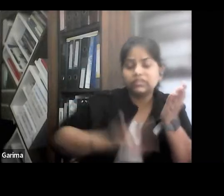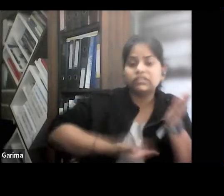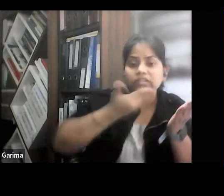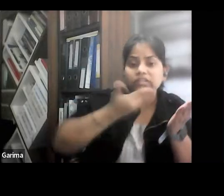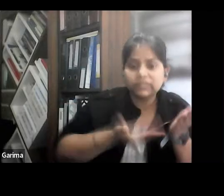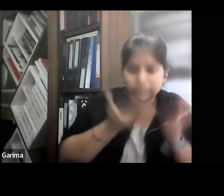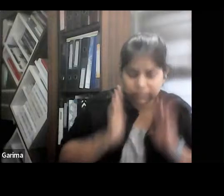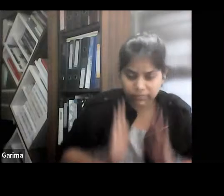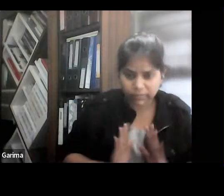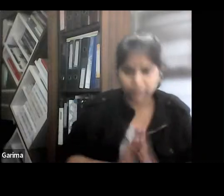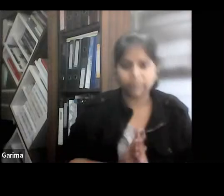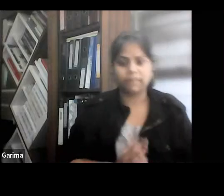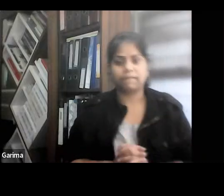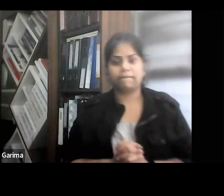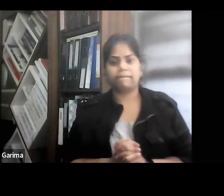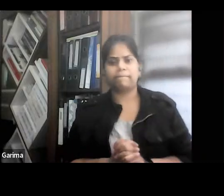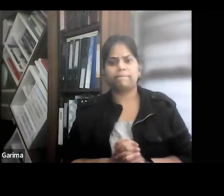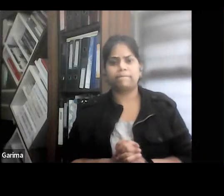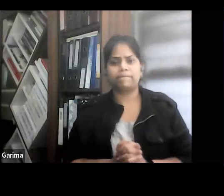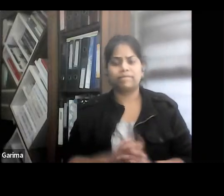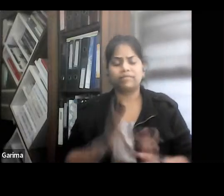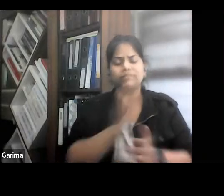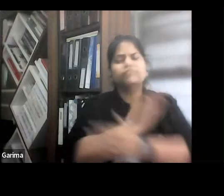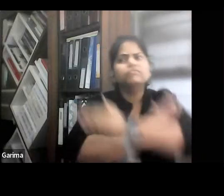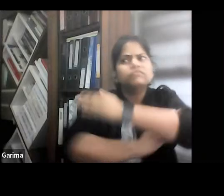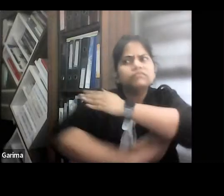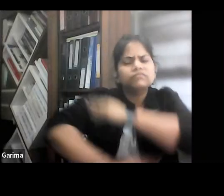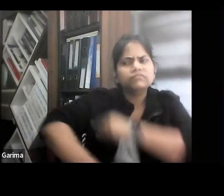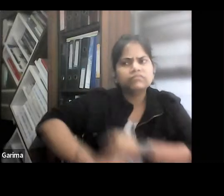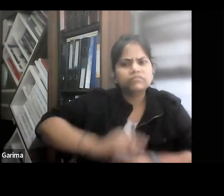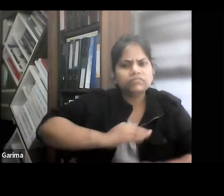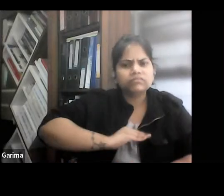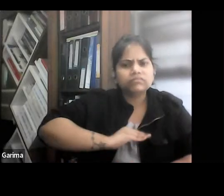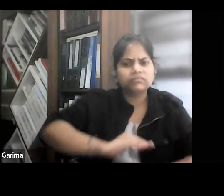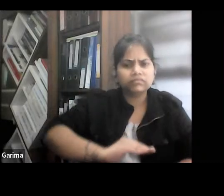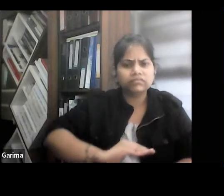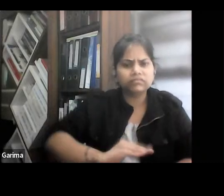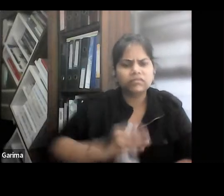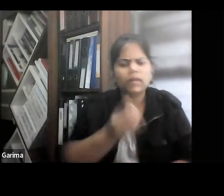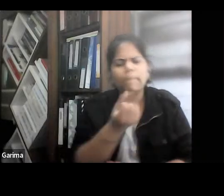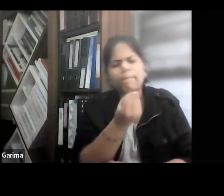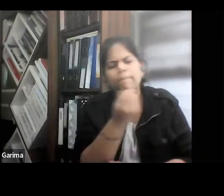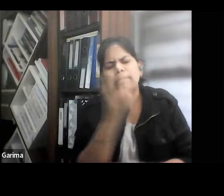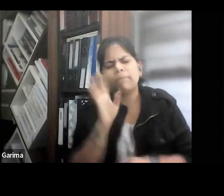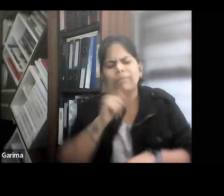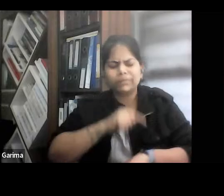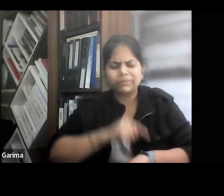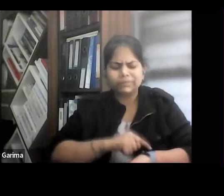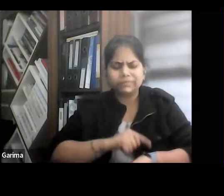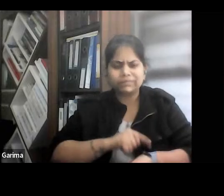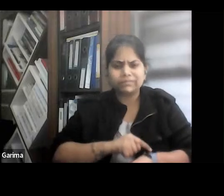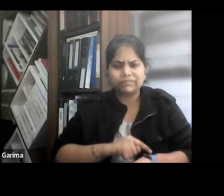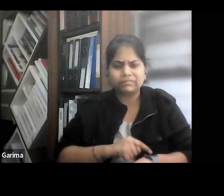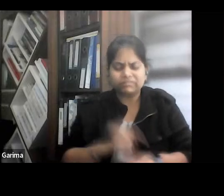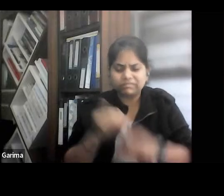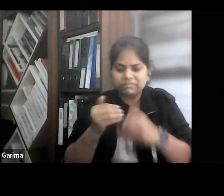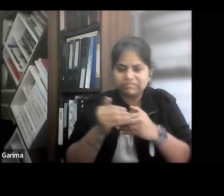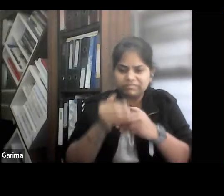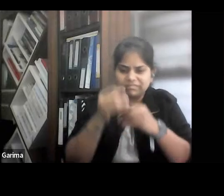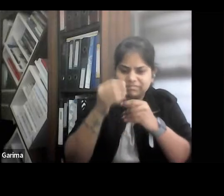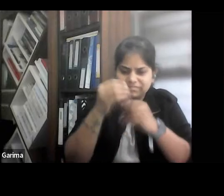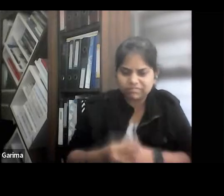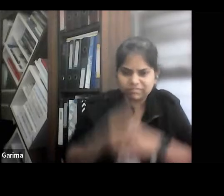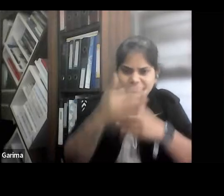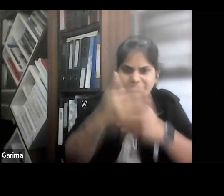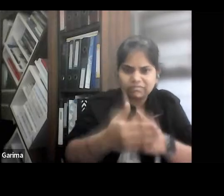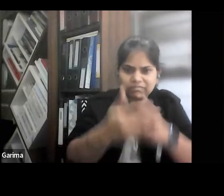Disabled children have often been marginalized and ostracized. Their